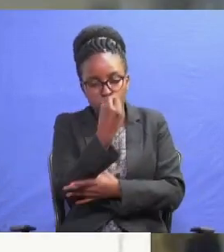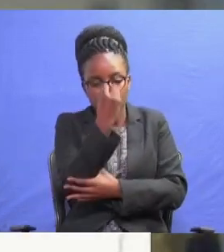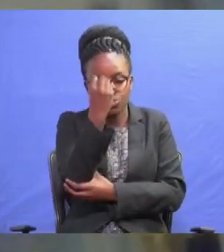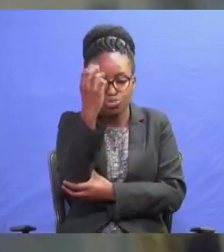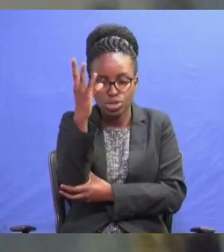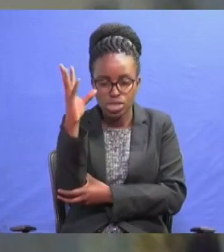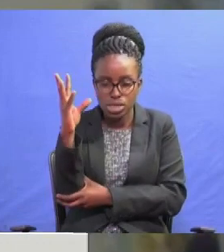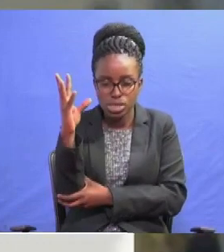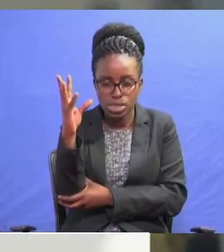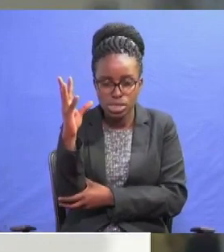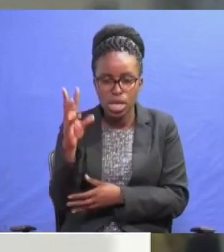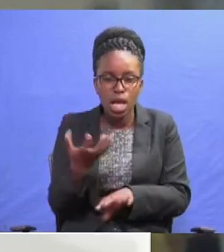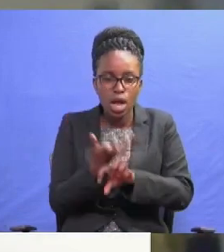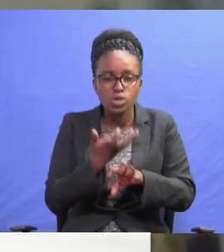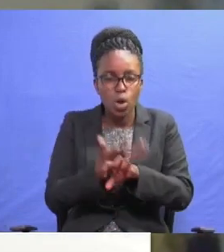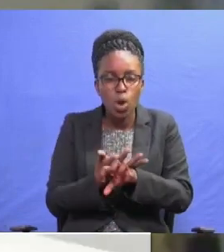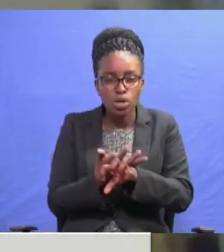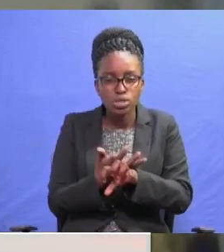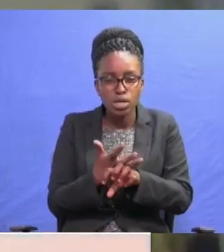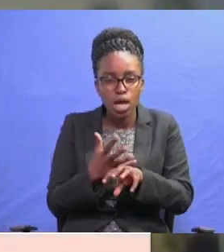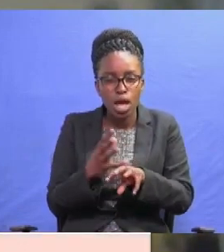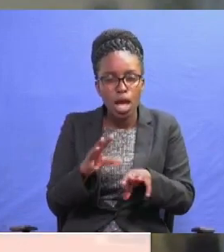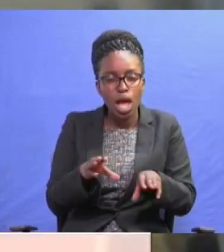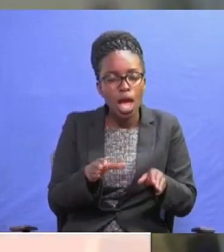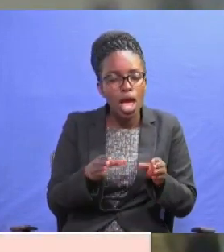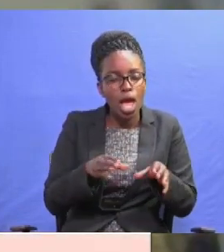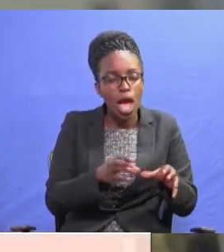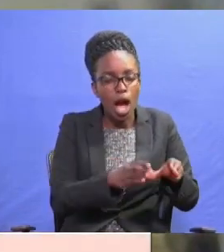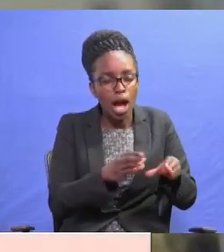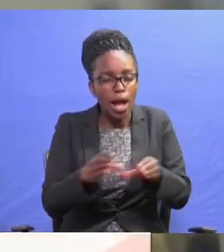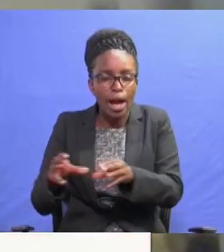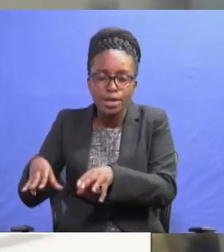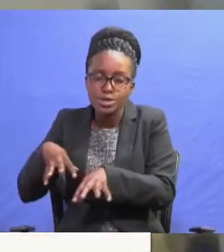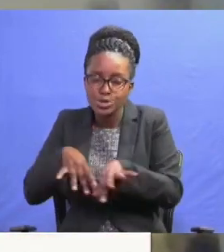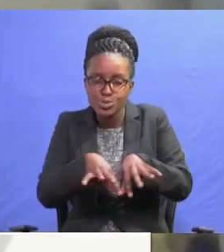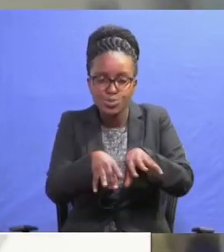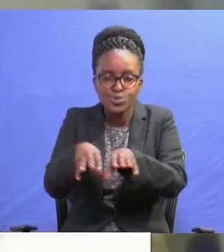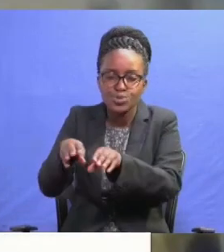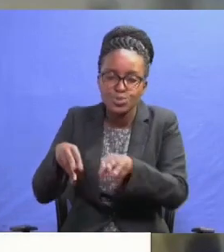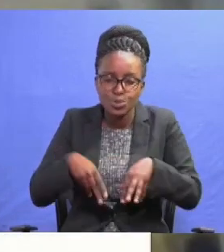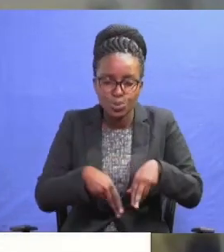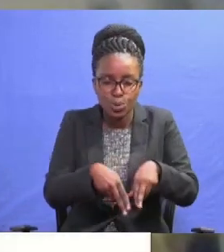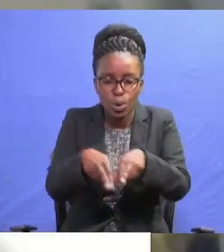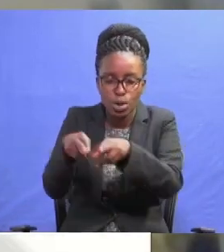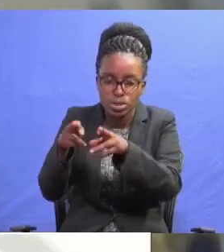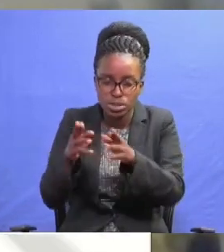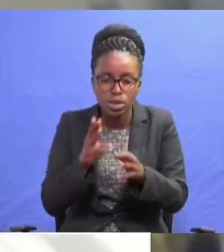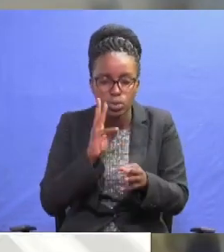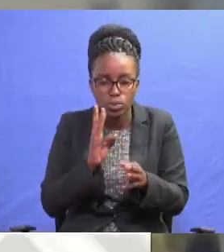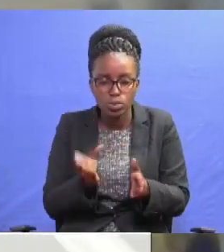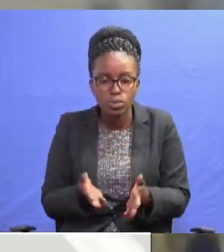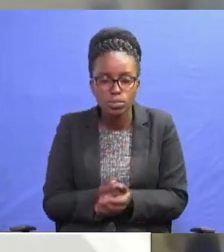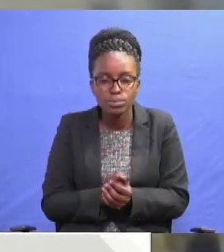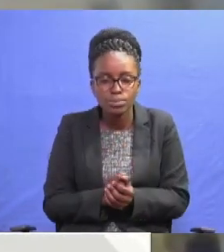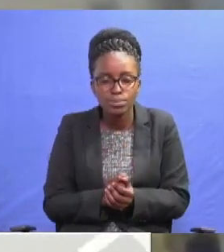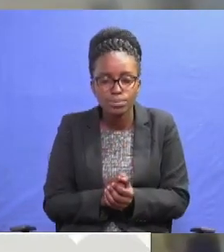tree stumps or rocks being carried by the water. So you must then imagine that the water has a lot of moving water, has a lot of force.